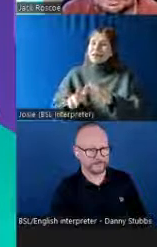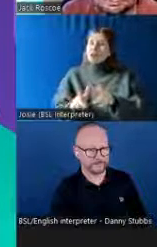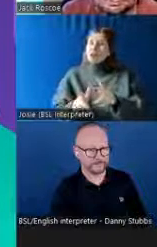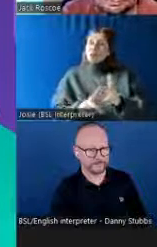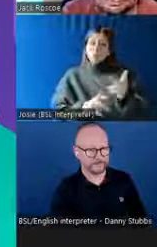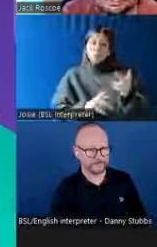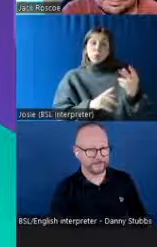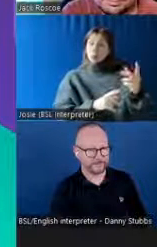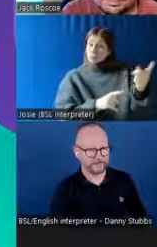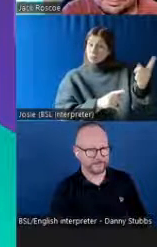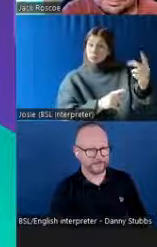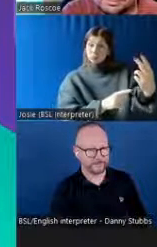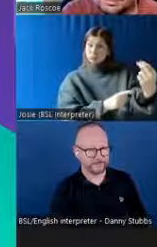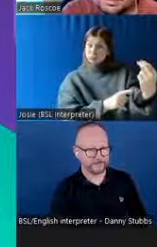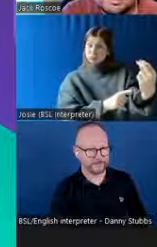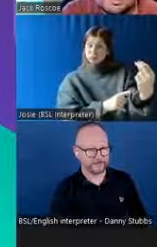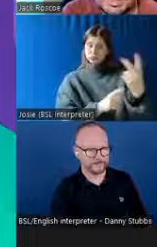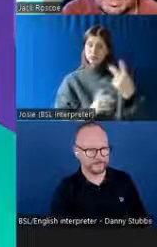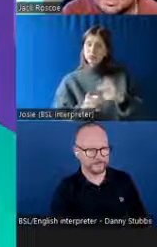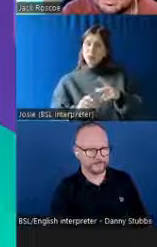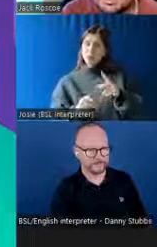else.